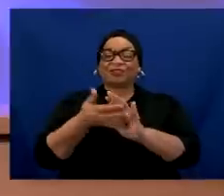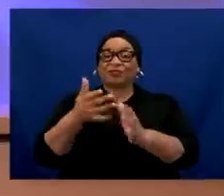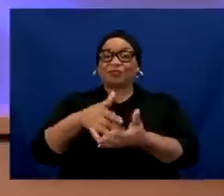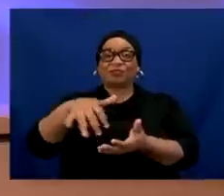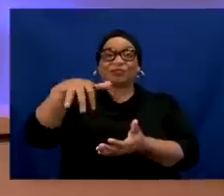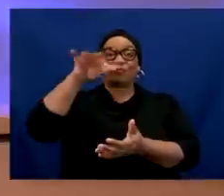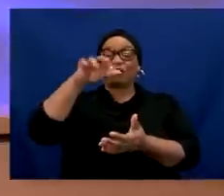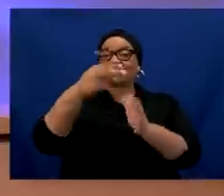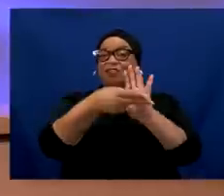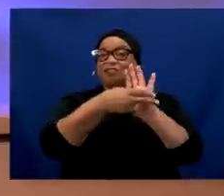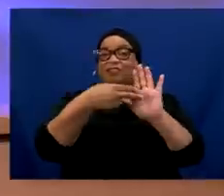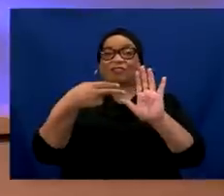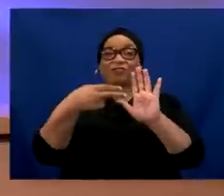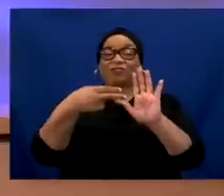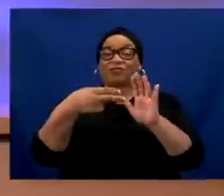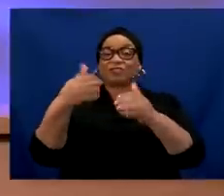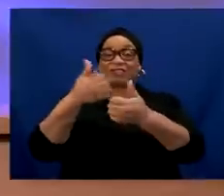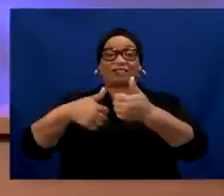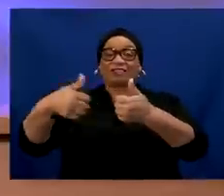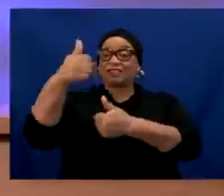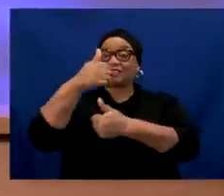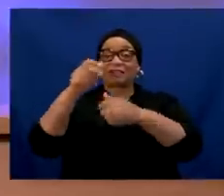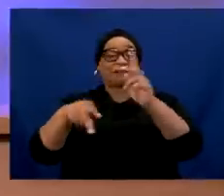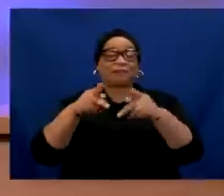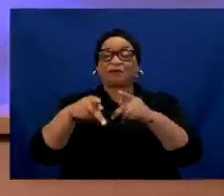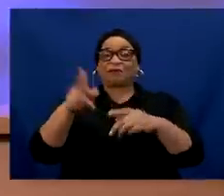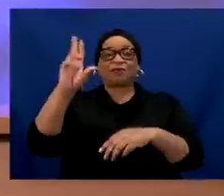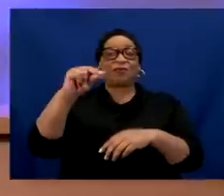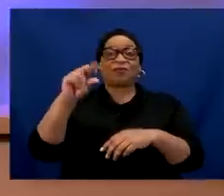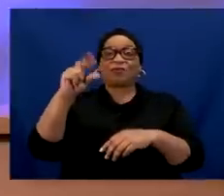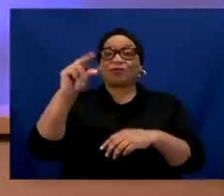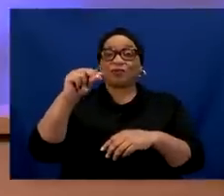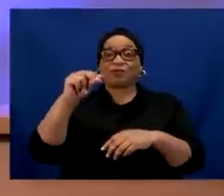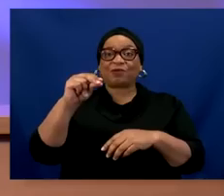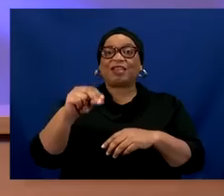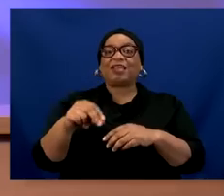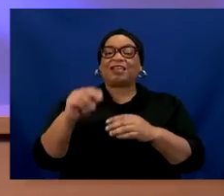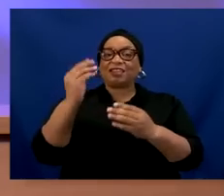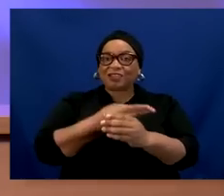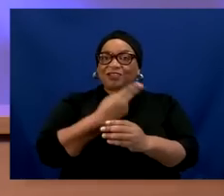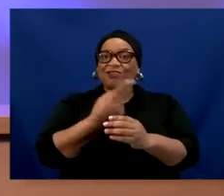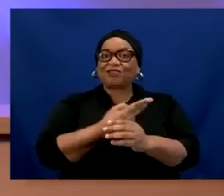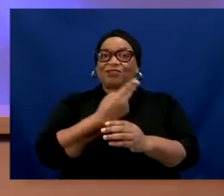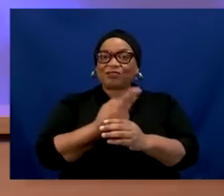will show up to peasant girls and let them know God's about to use you.